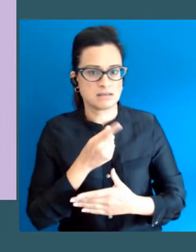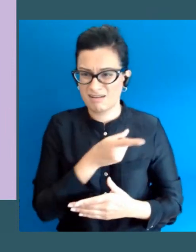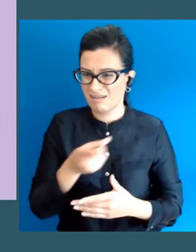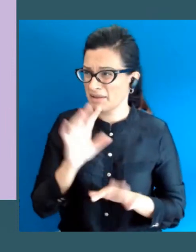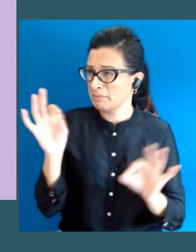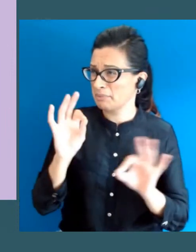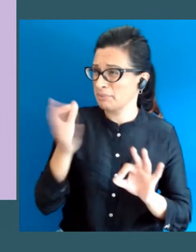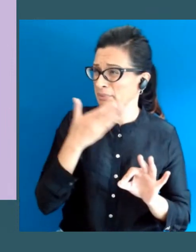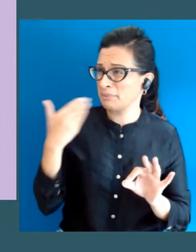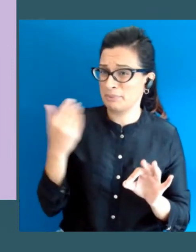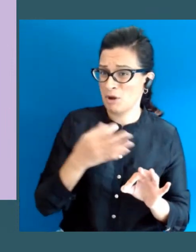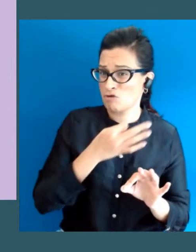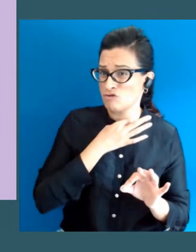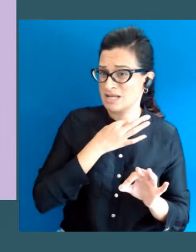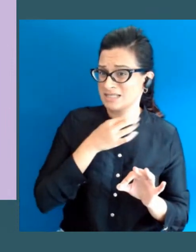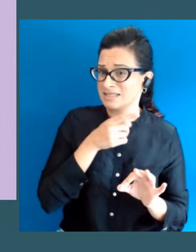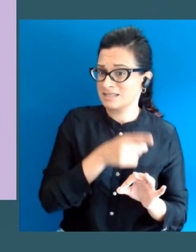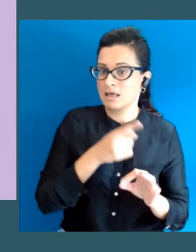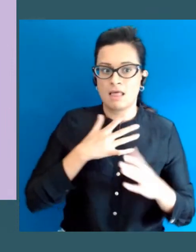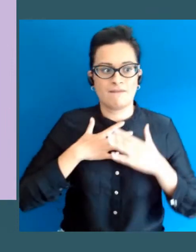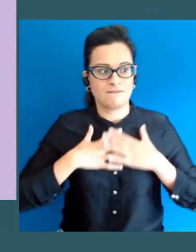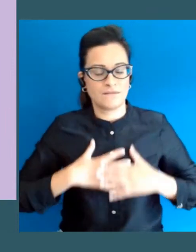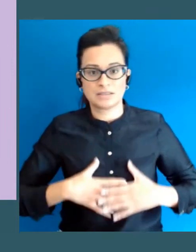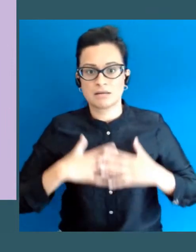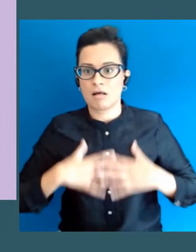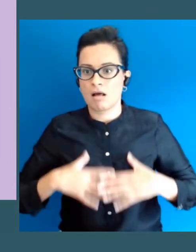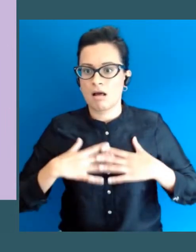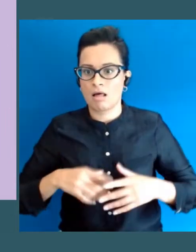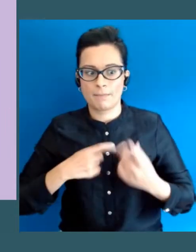lead those physical sensations of anxiety,